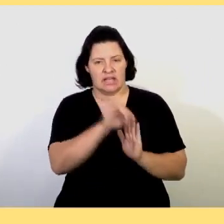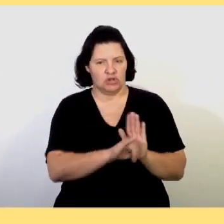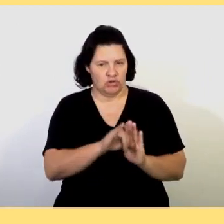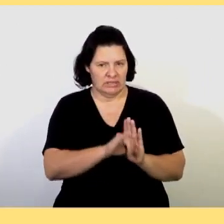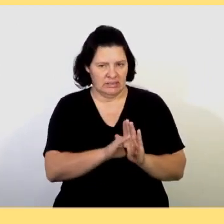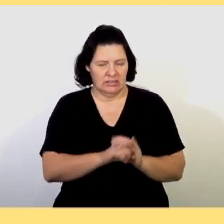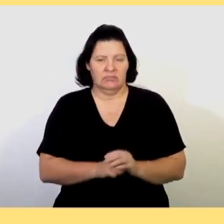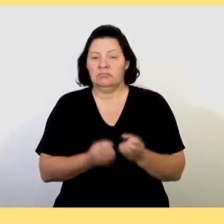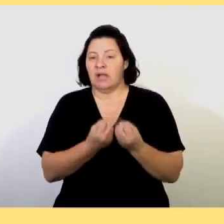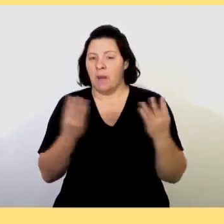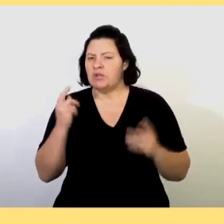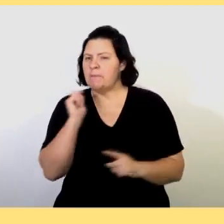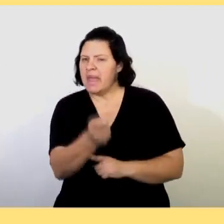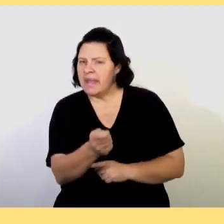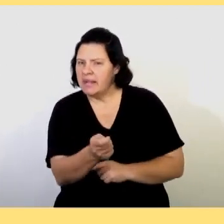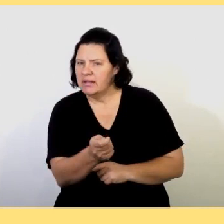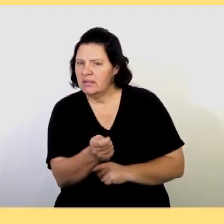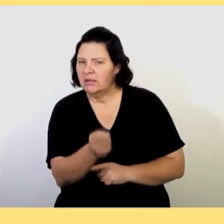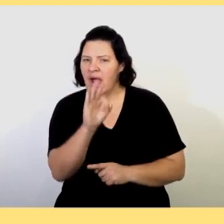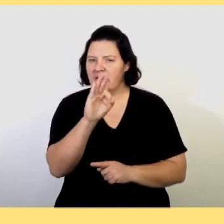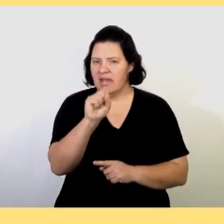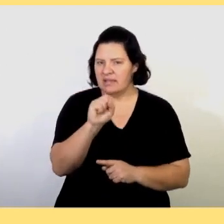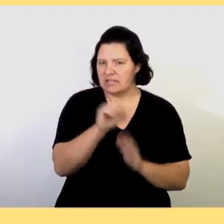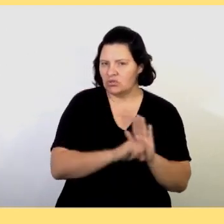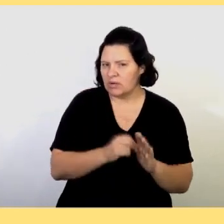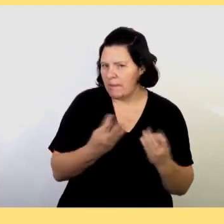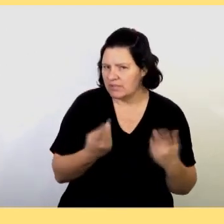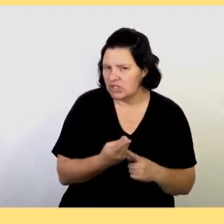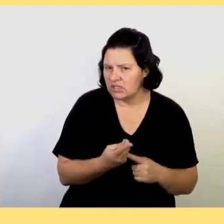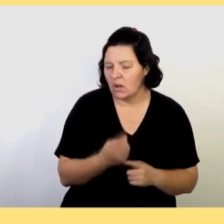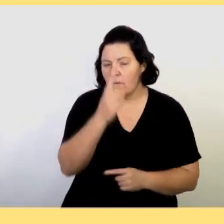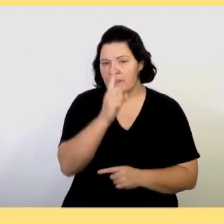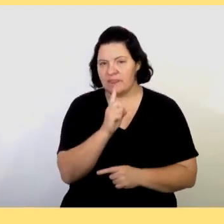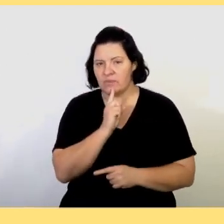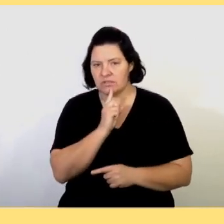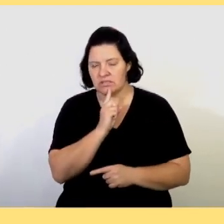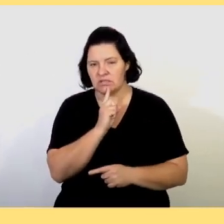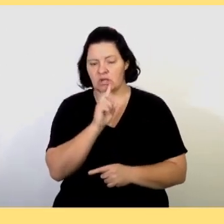FS Insurance. How much did we pay FS Insurance?